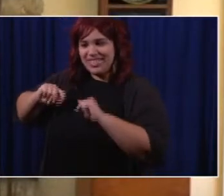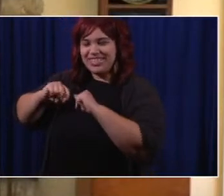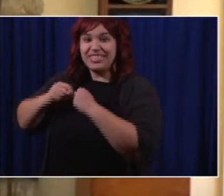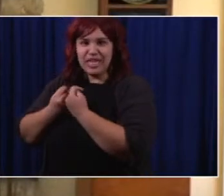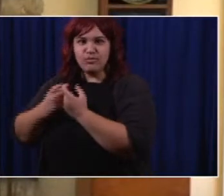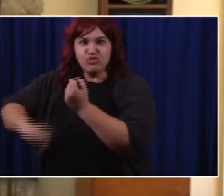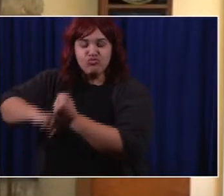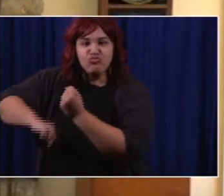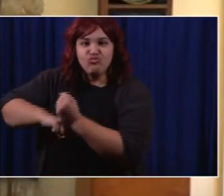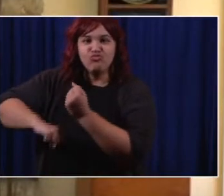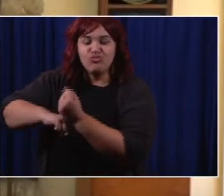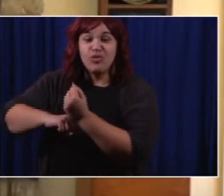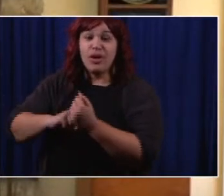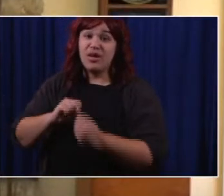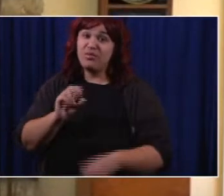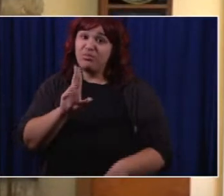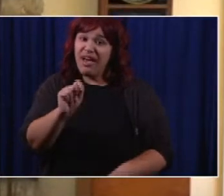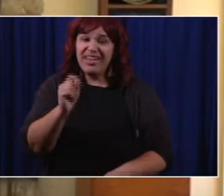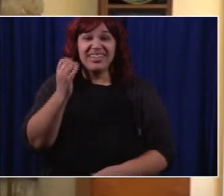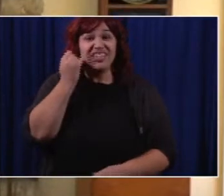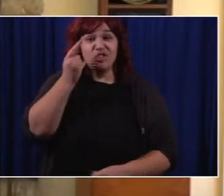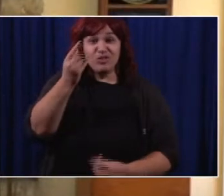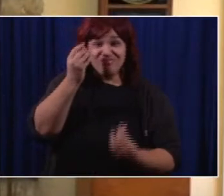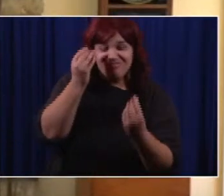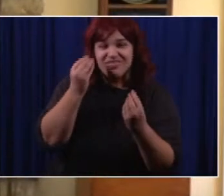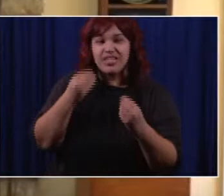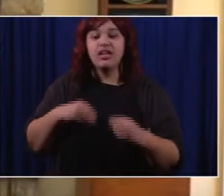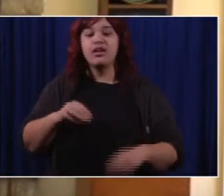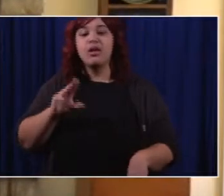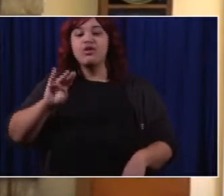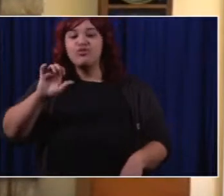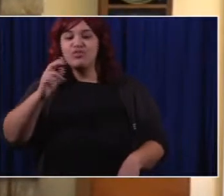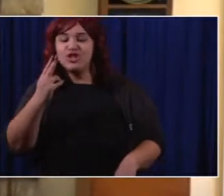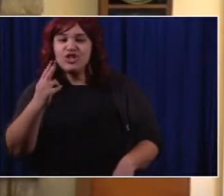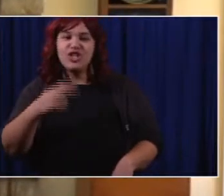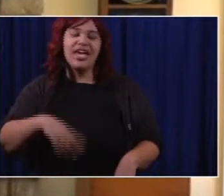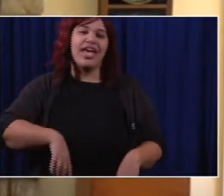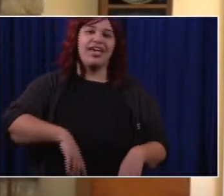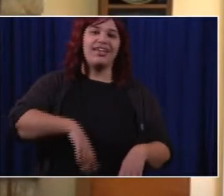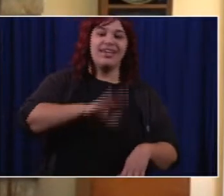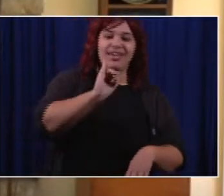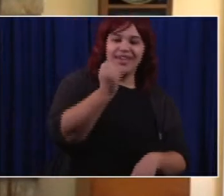of Michigan, Kentucky, and Indiana in your new mask mandate. Thank you.